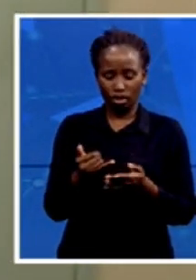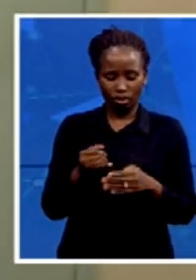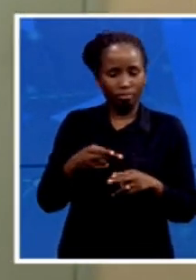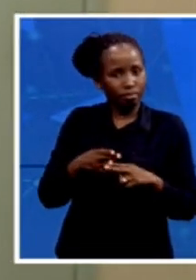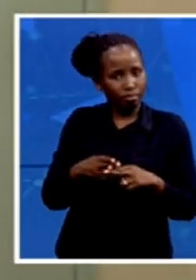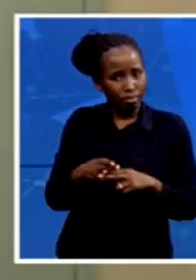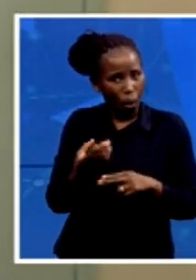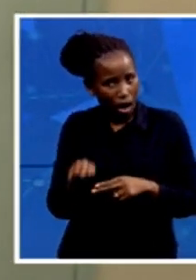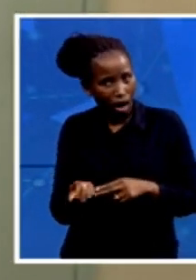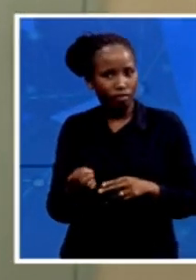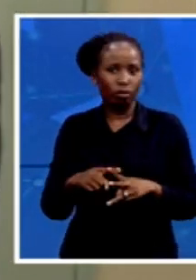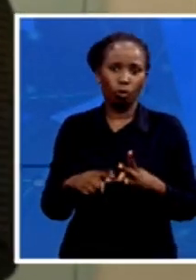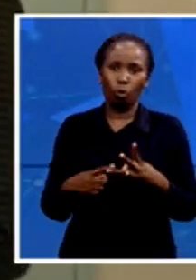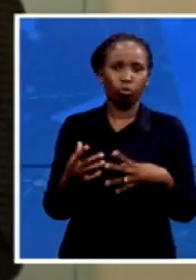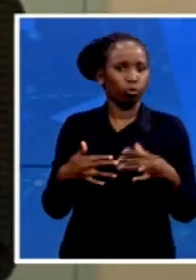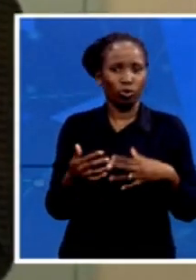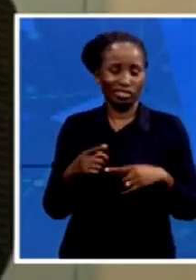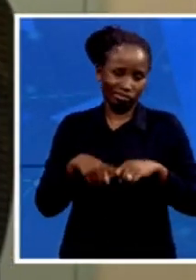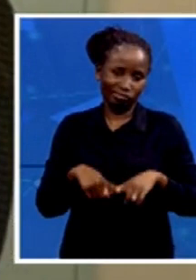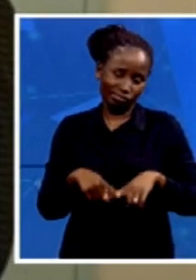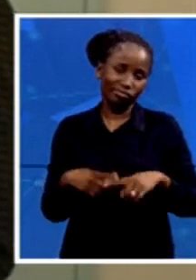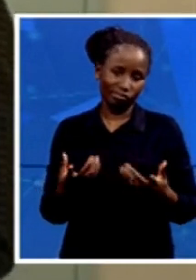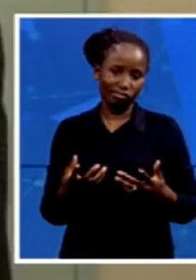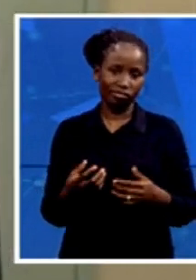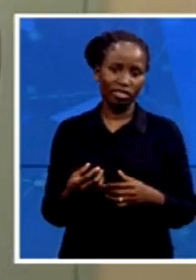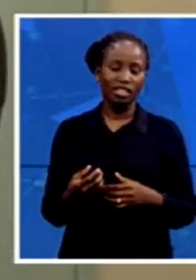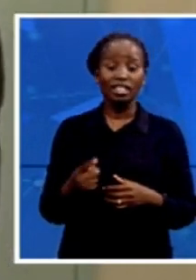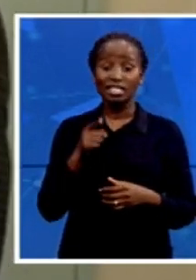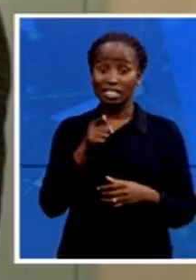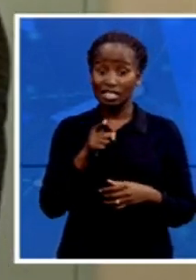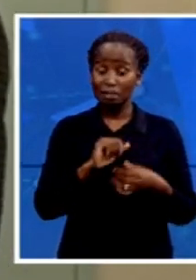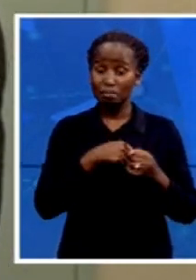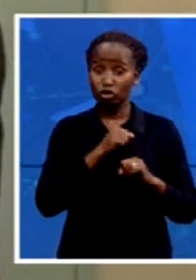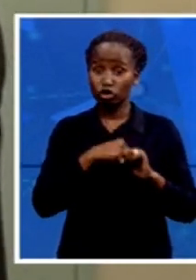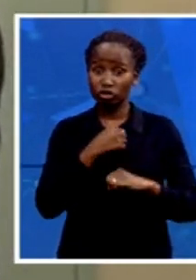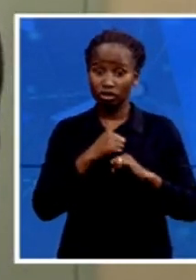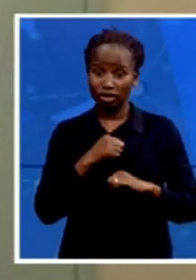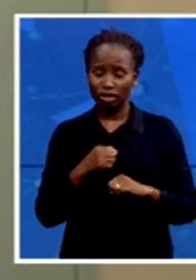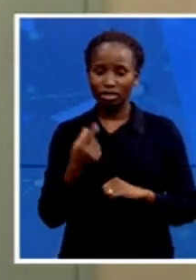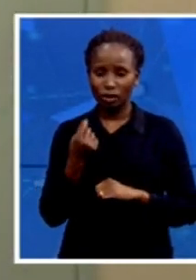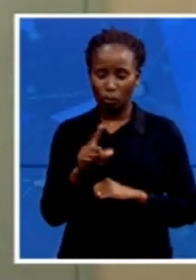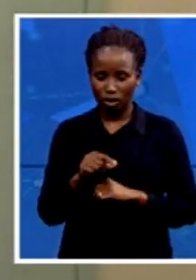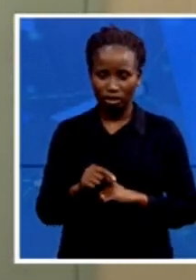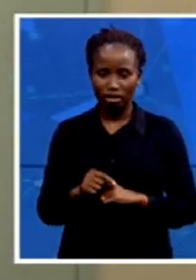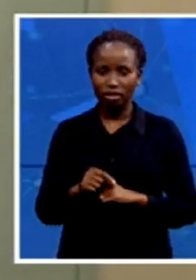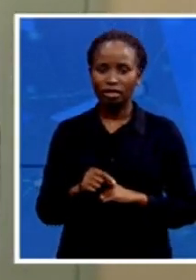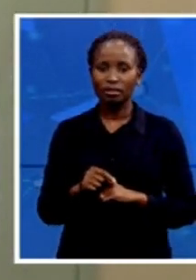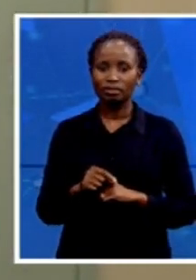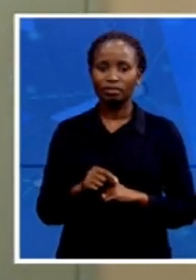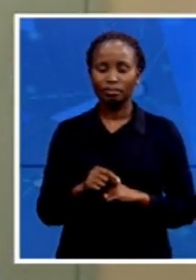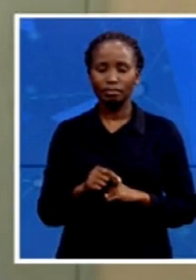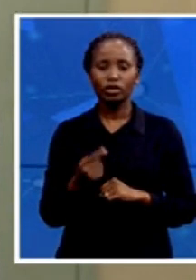the main driver of this whole machine, where the surgeon essentially moves instruments. It's got the ability to move the camera